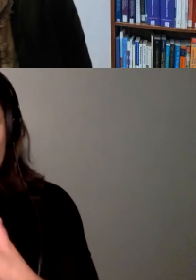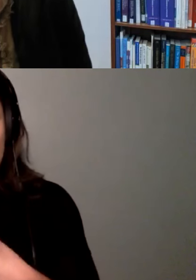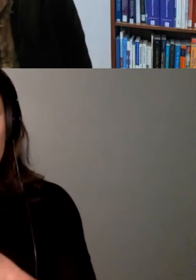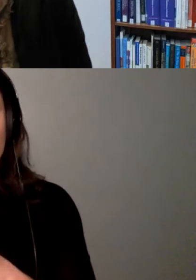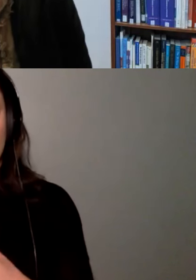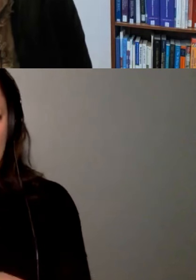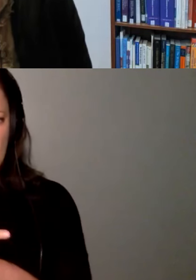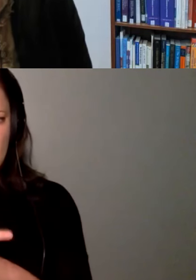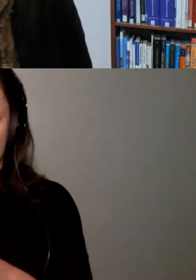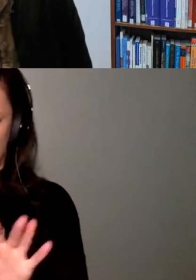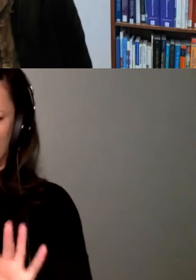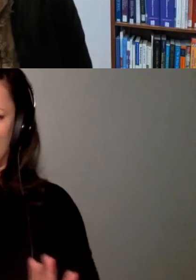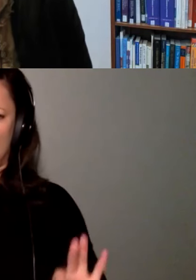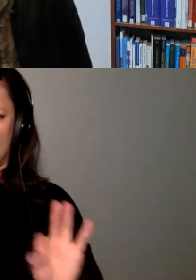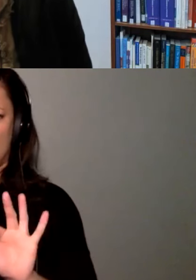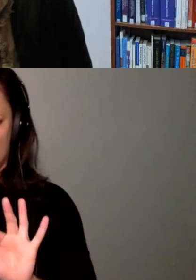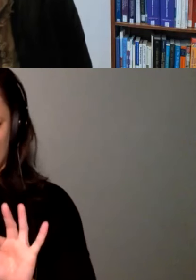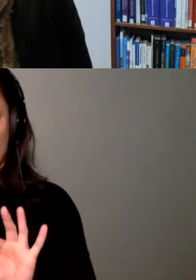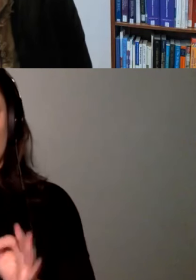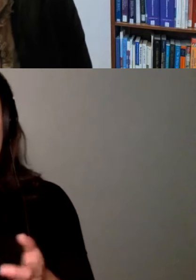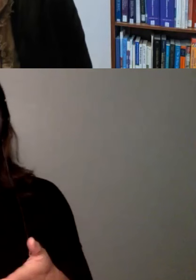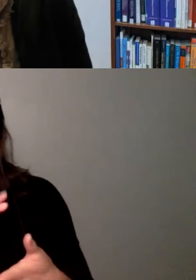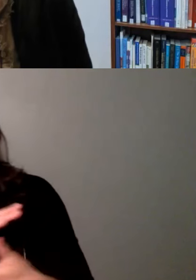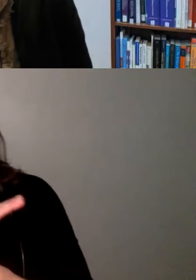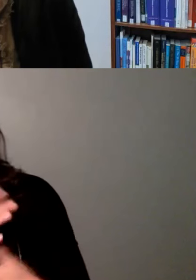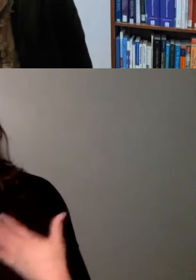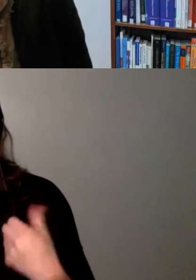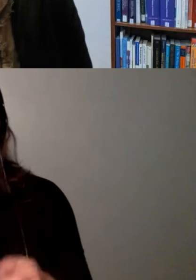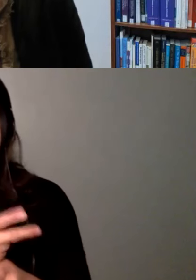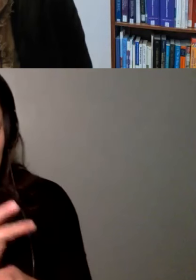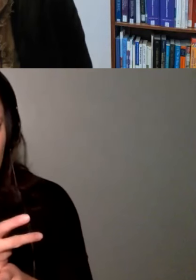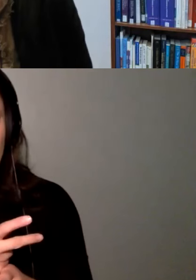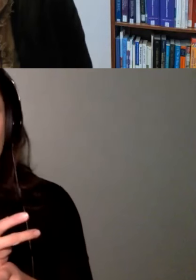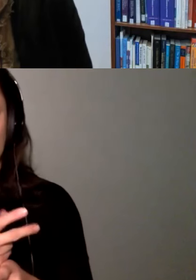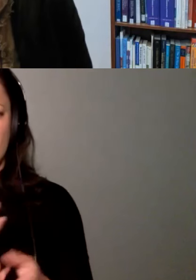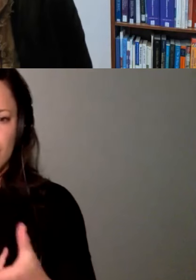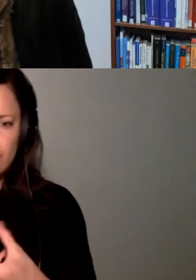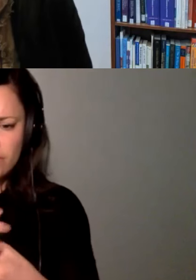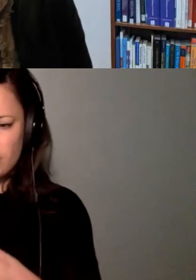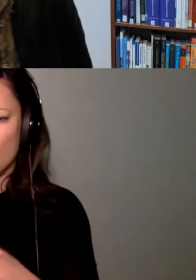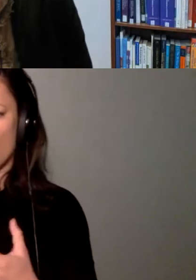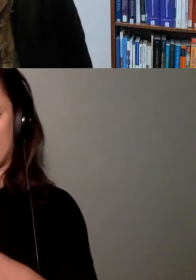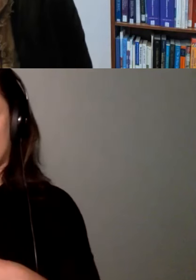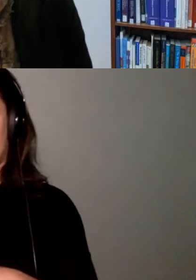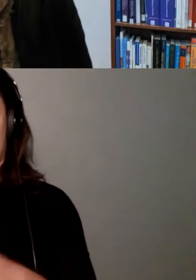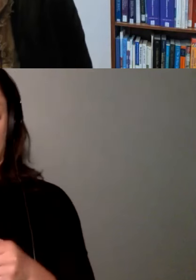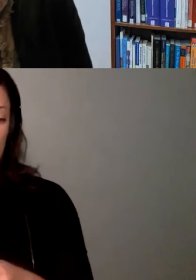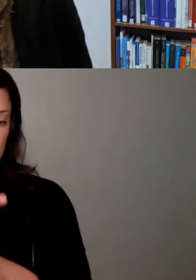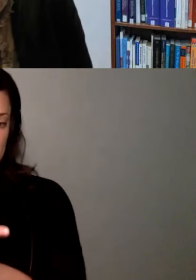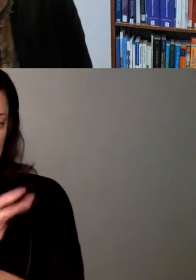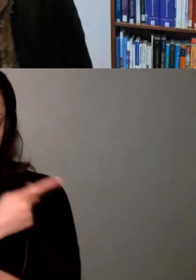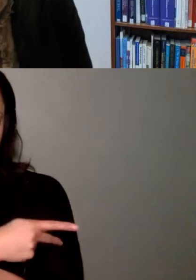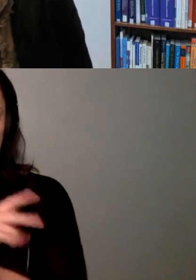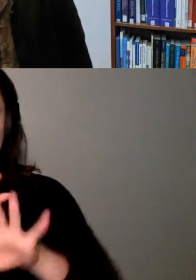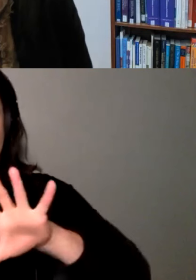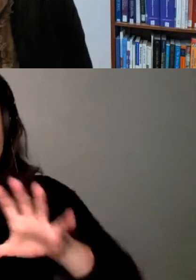care services to primary healthcare to ensure a holistic approach to patient care.